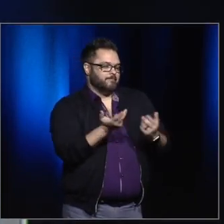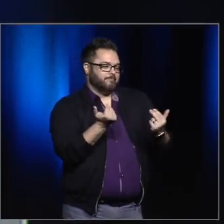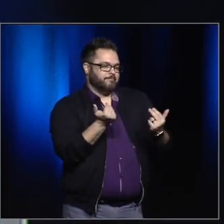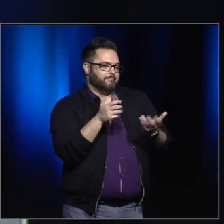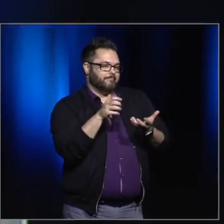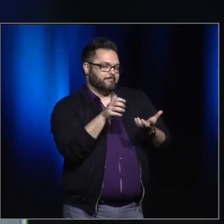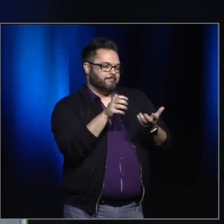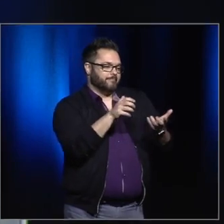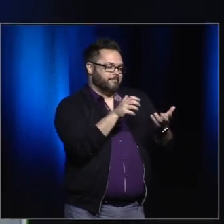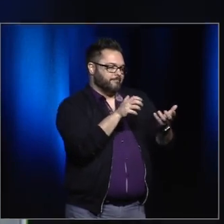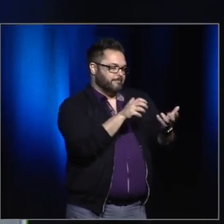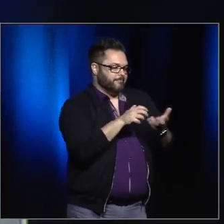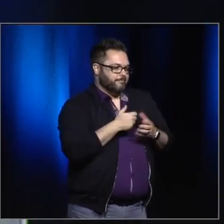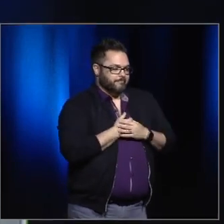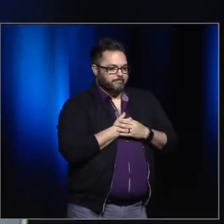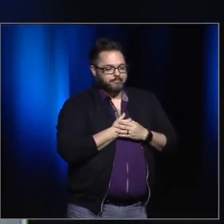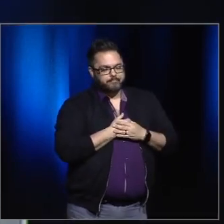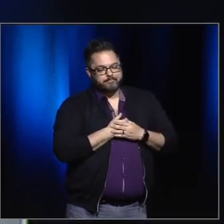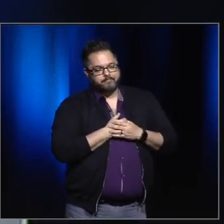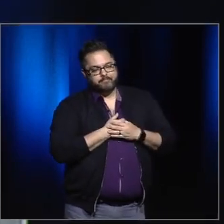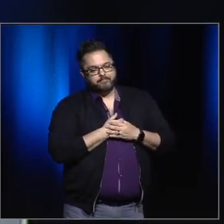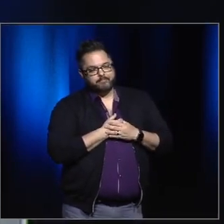that.